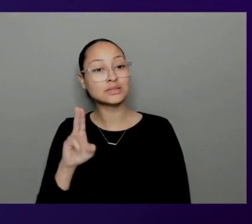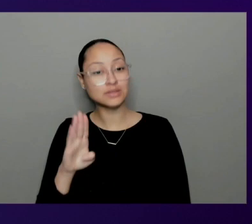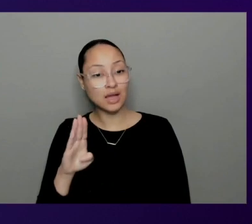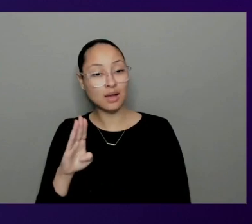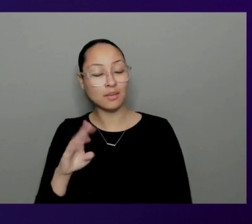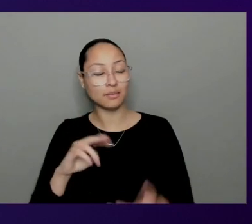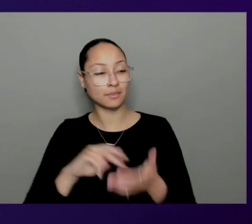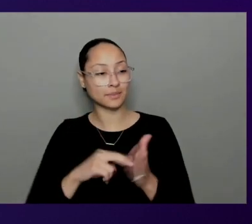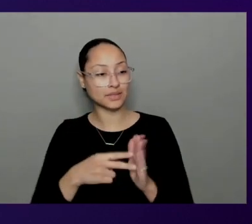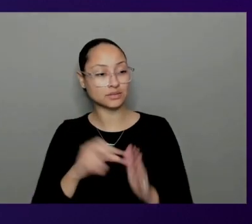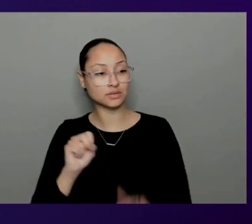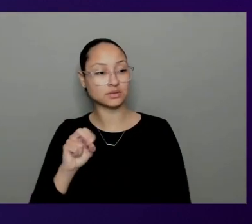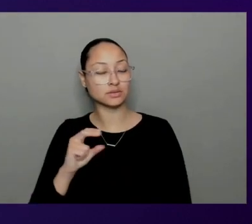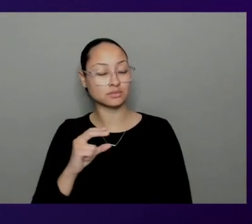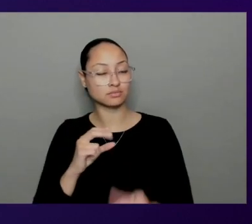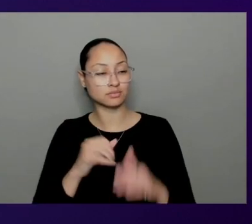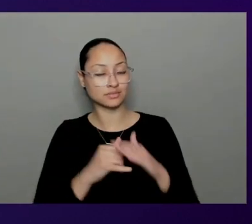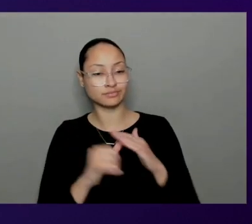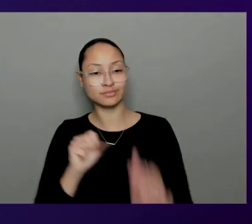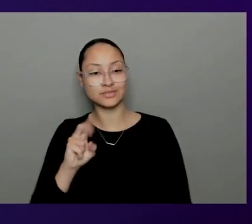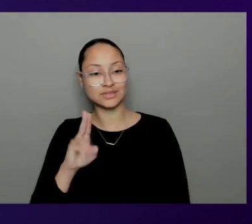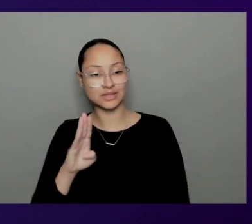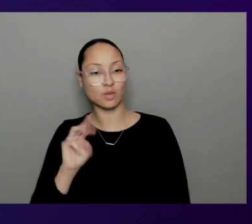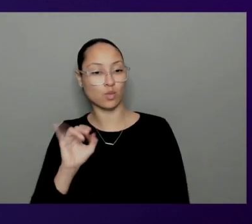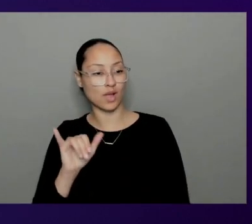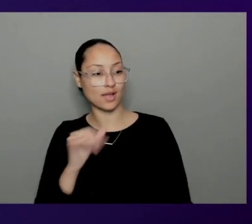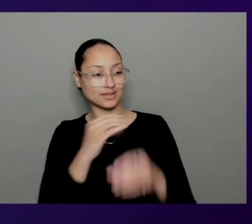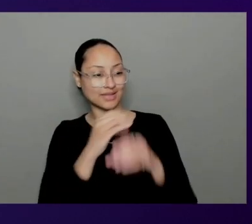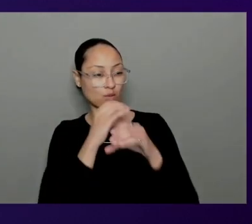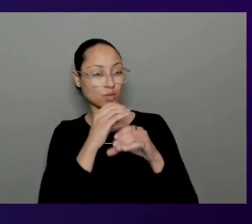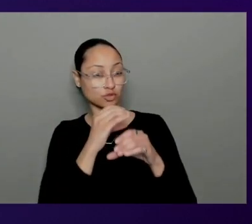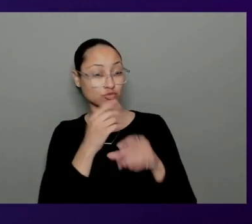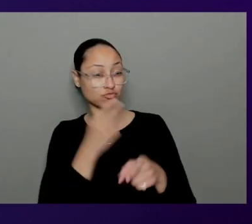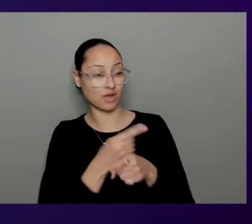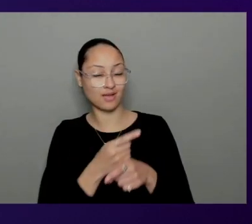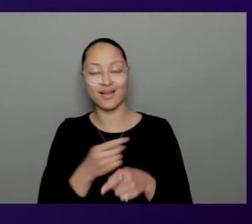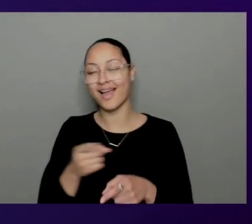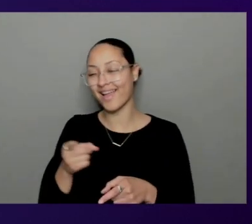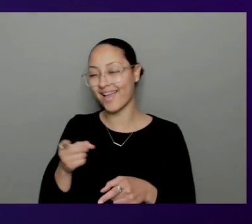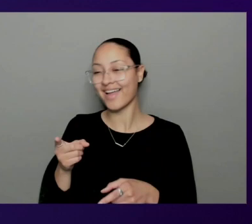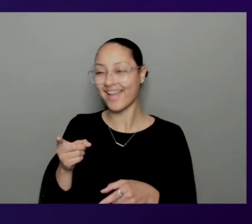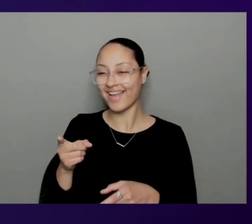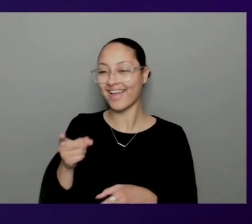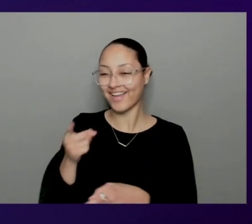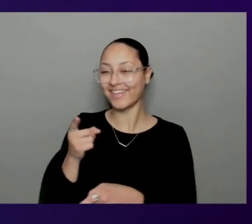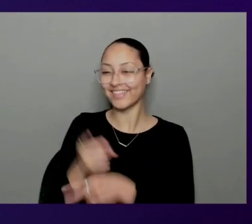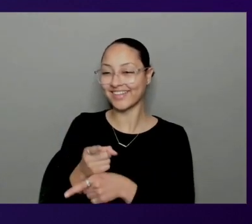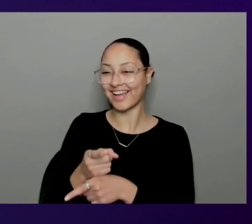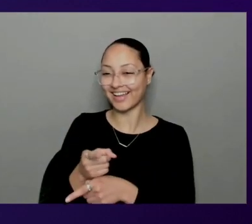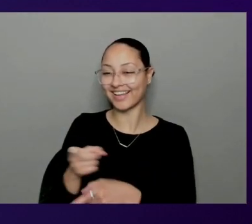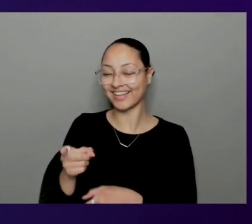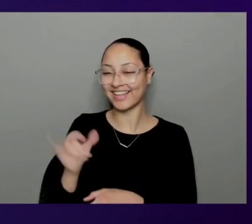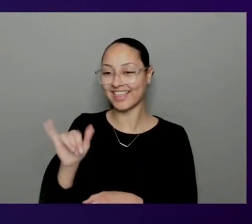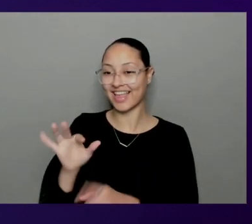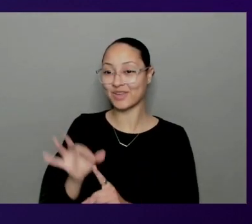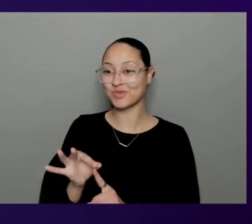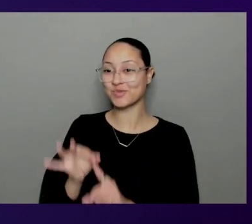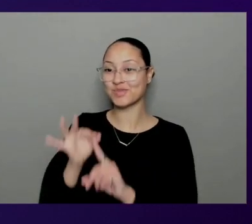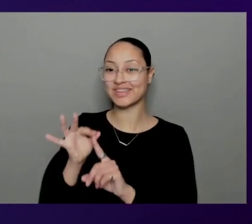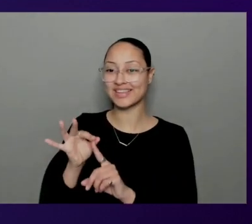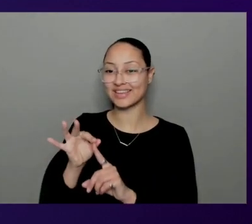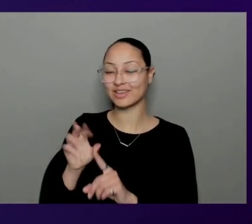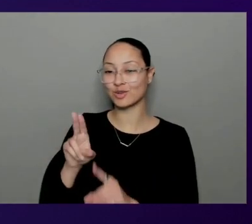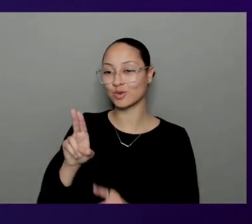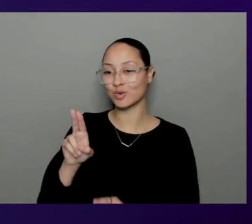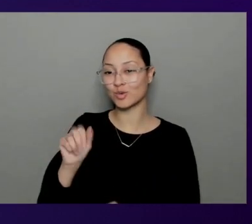We're shifting from tacos to sandwiches now. Yes, I know what you're talking about. Sub is that unique UUID at Cognito. I get